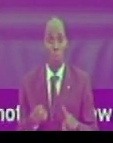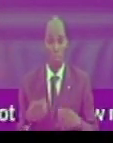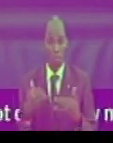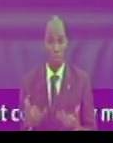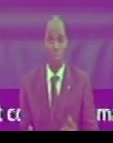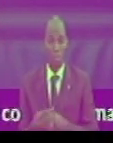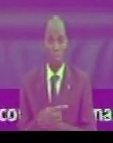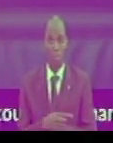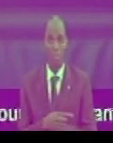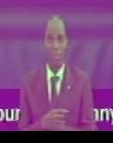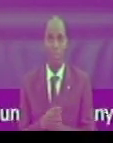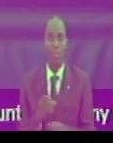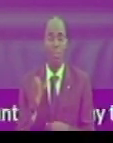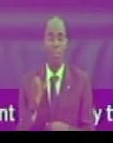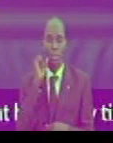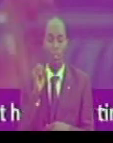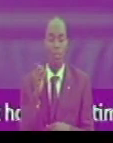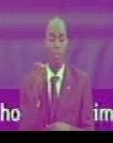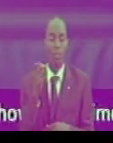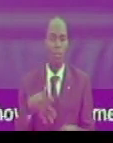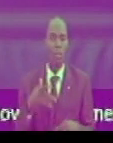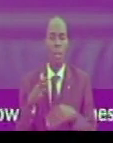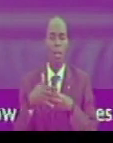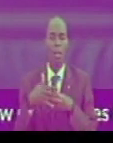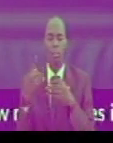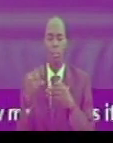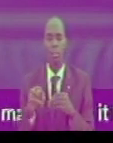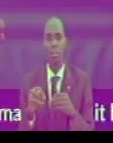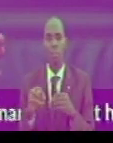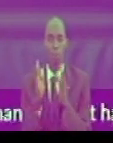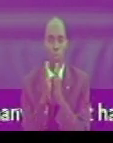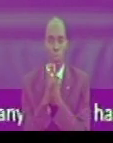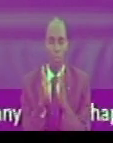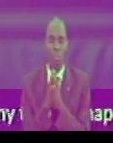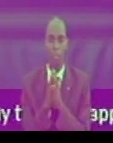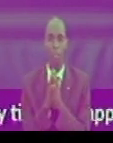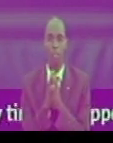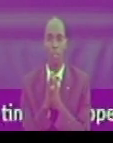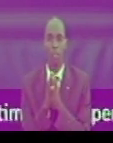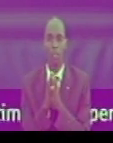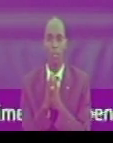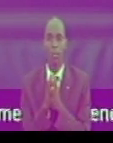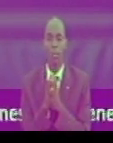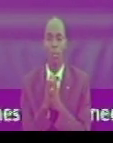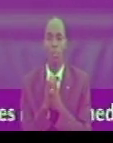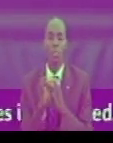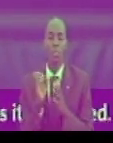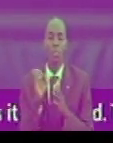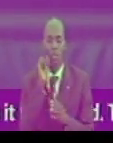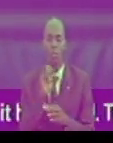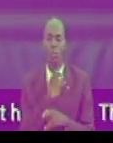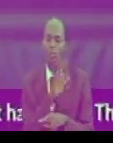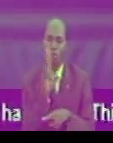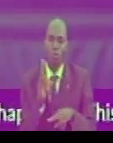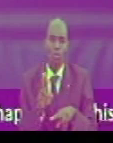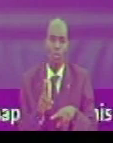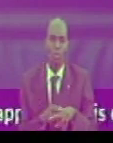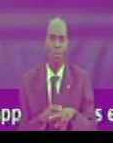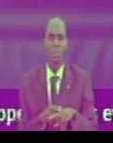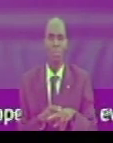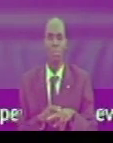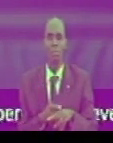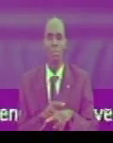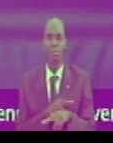raise up my hand, but I didn't even know when I raised up my hand and when I got up, and I just accepted Jesus. And I have this peace